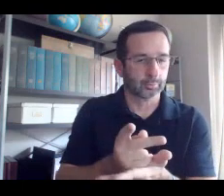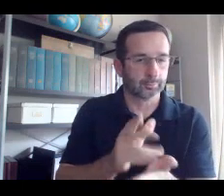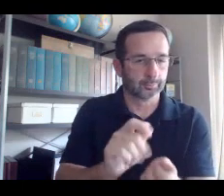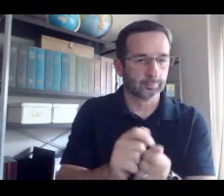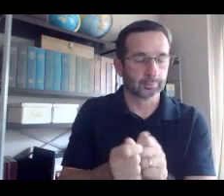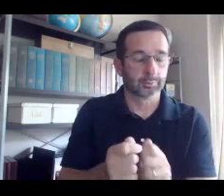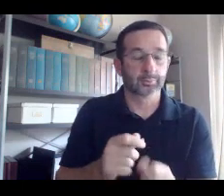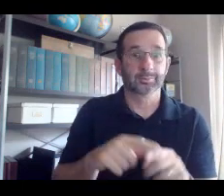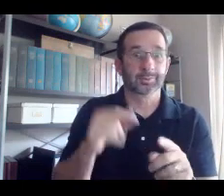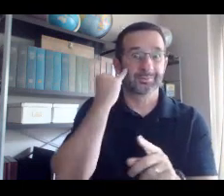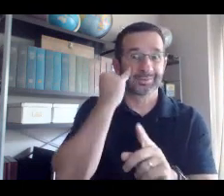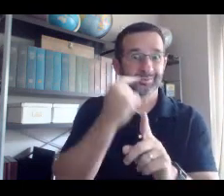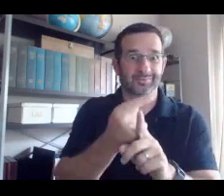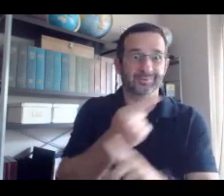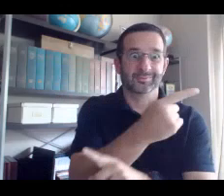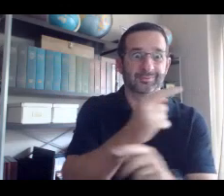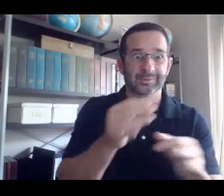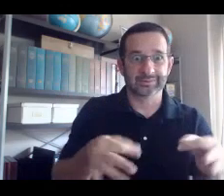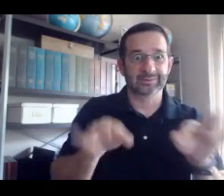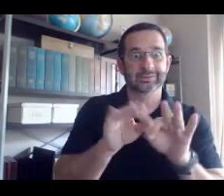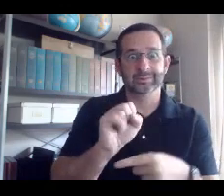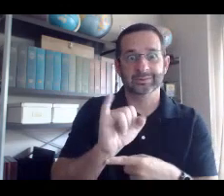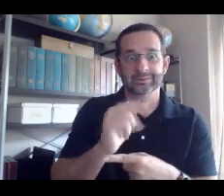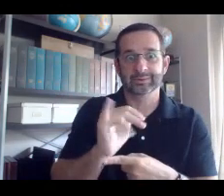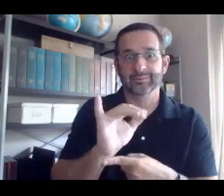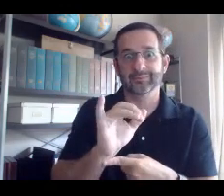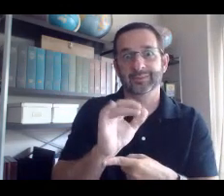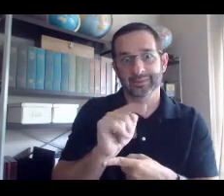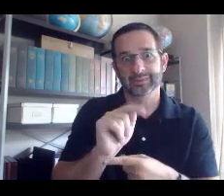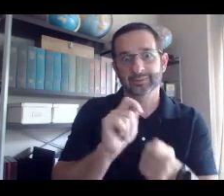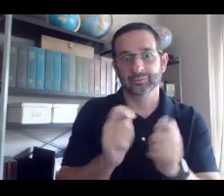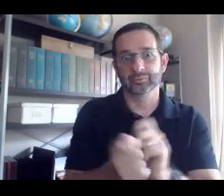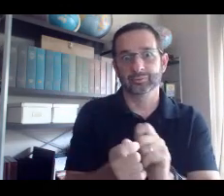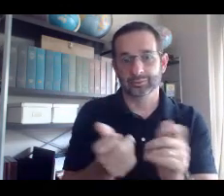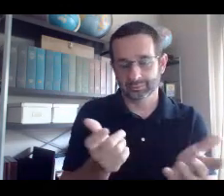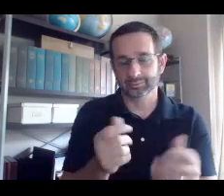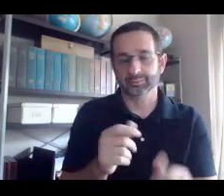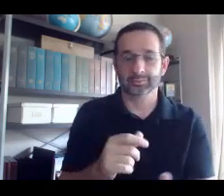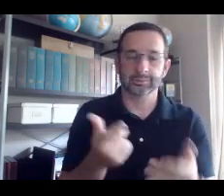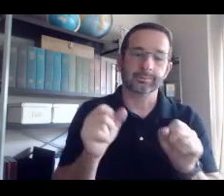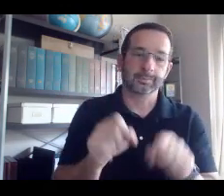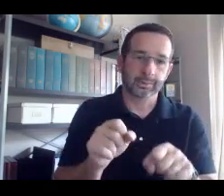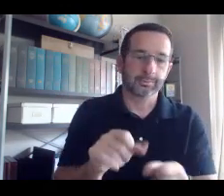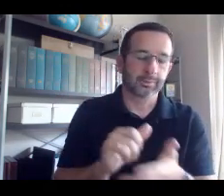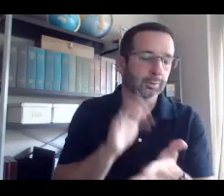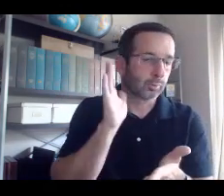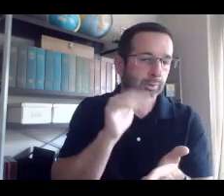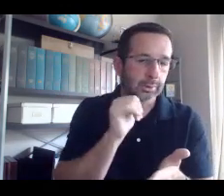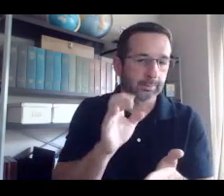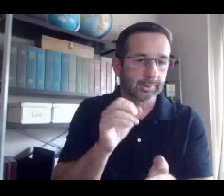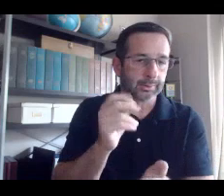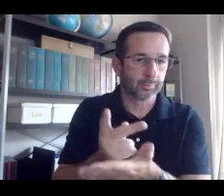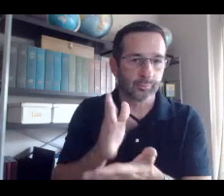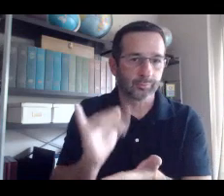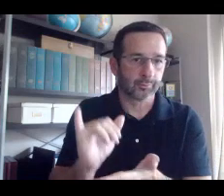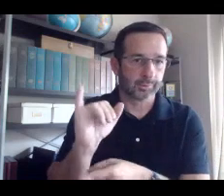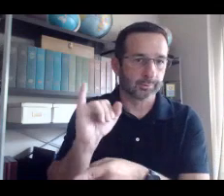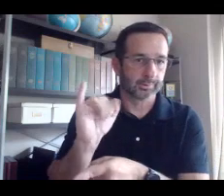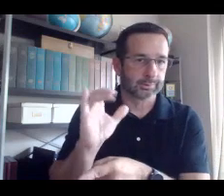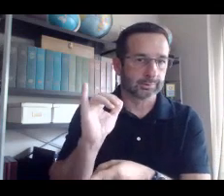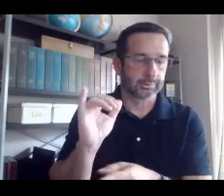then they have to approve it. They would then approve the change. If there is a significant change in your research, it